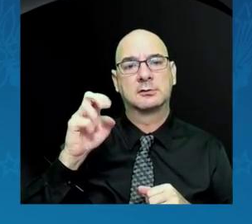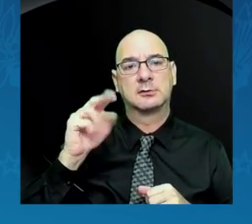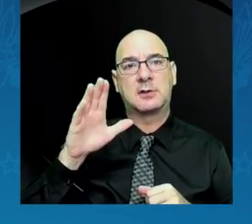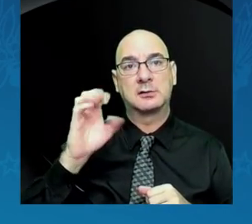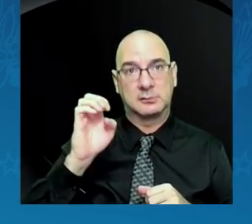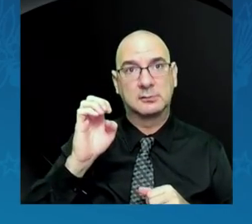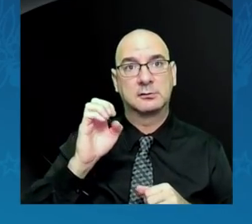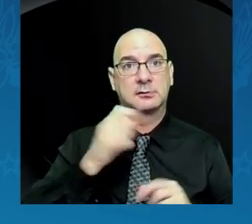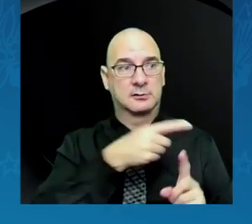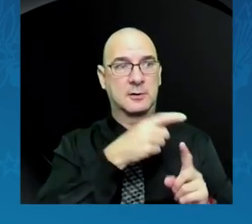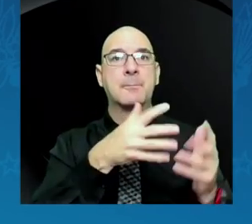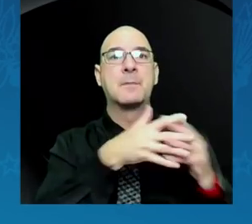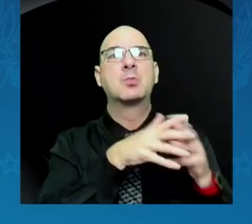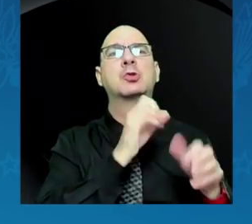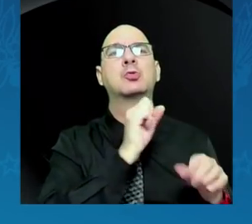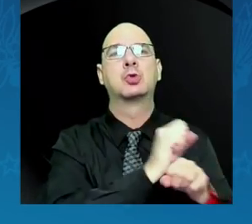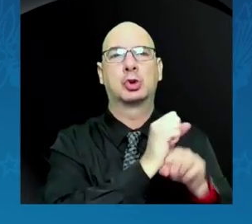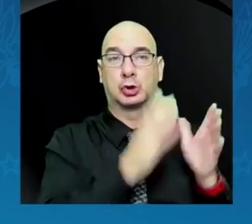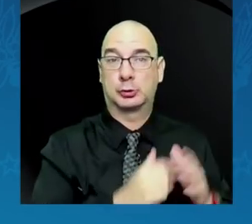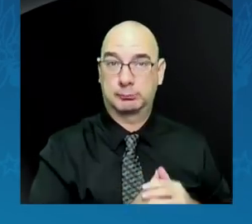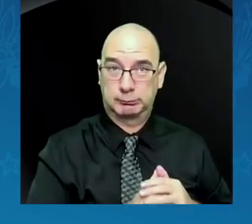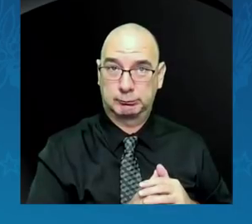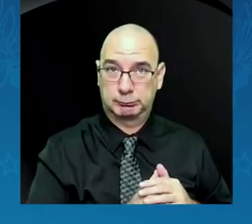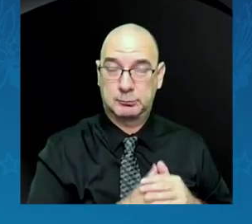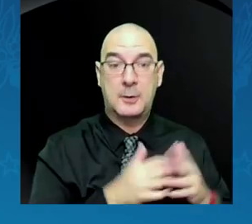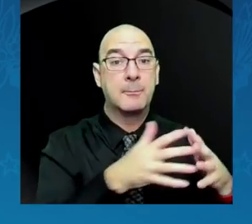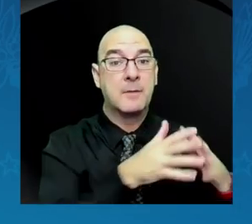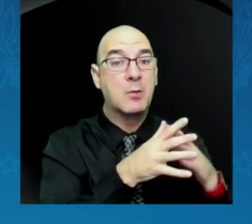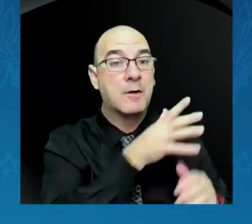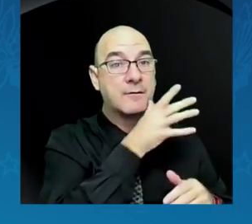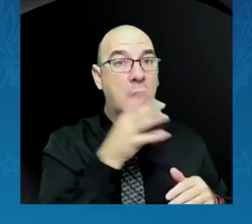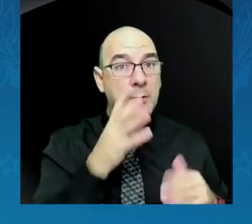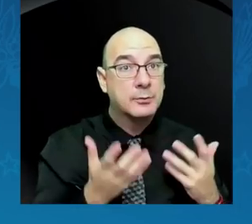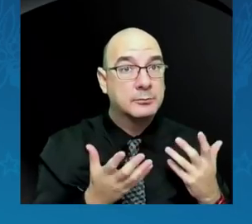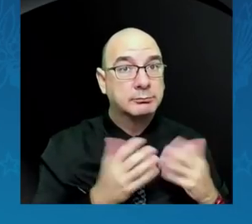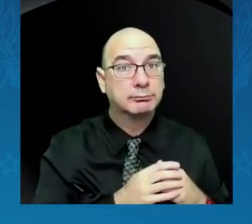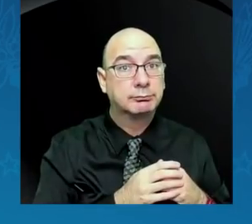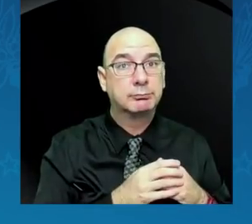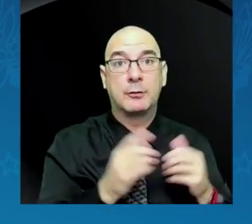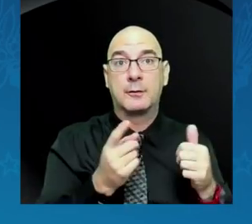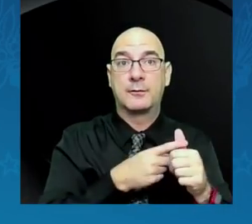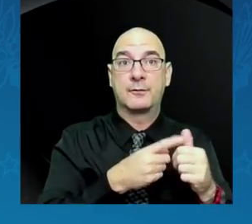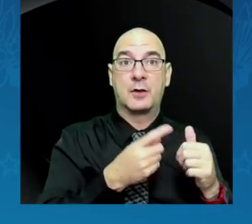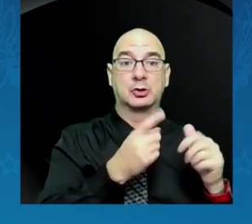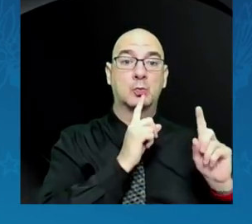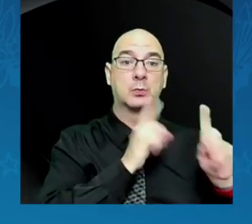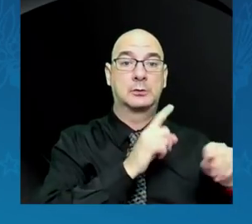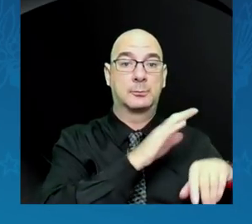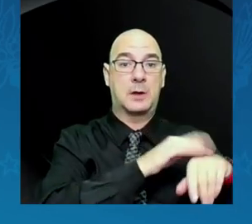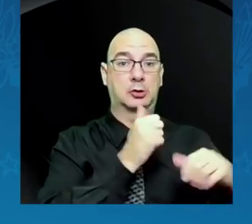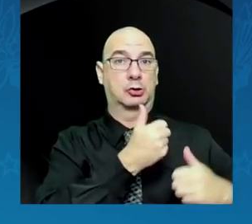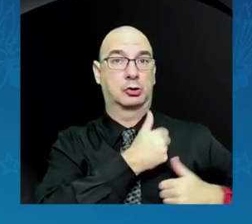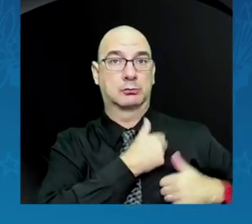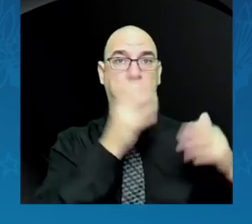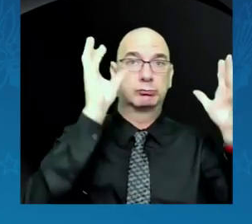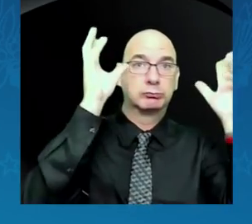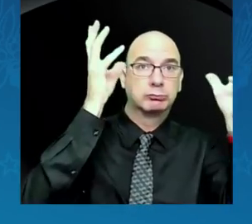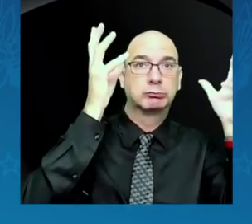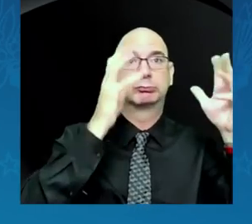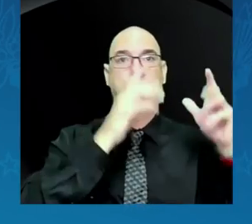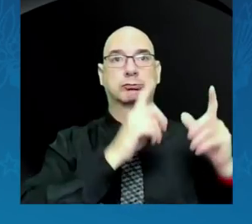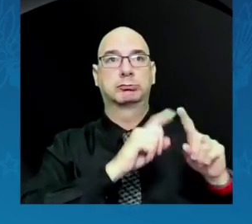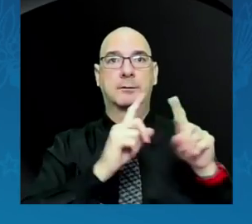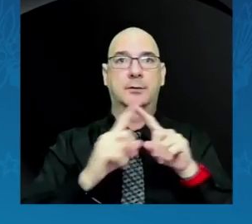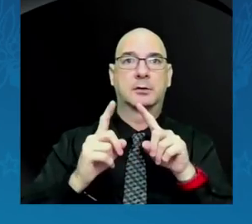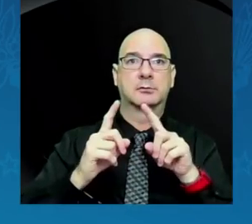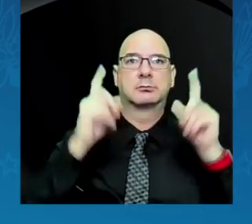responders, who rely on satellites and the integrity of the information and the data we can